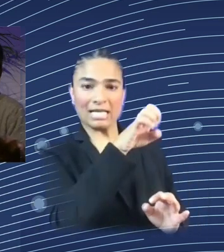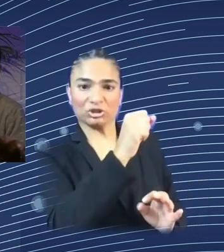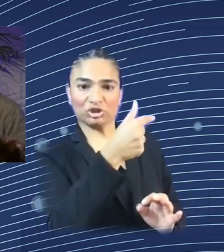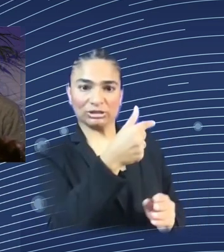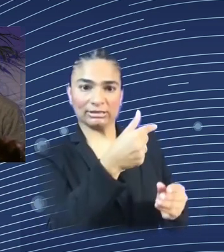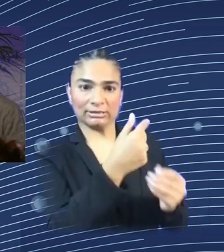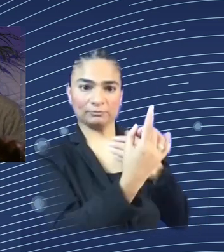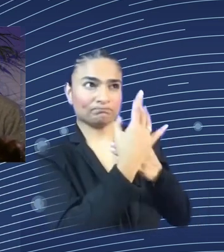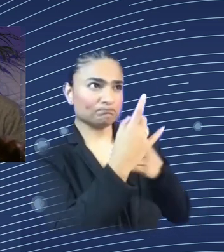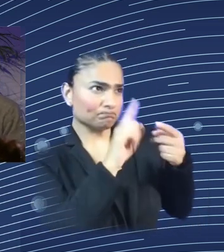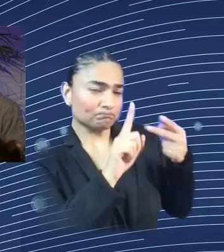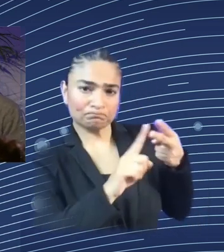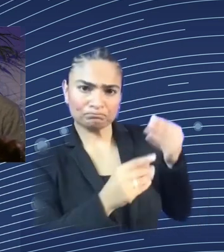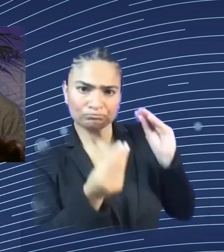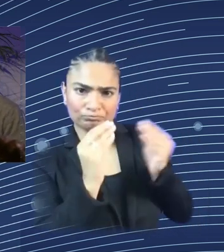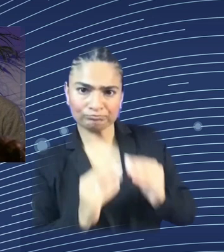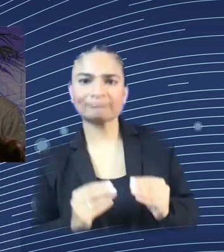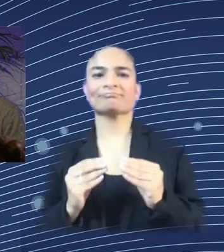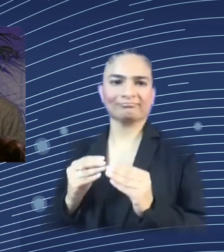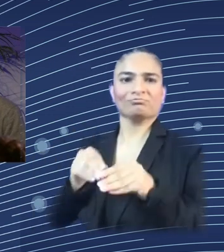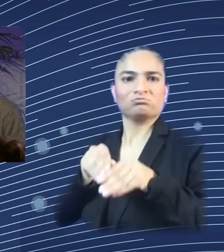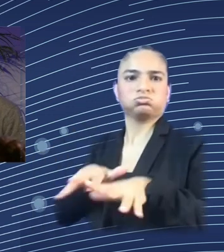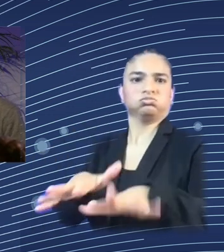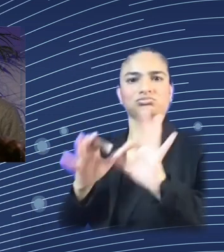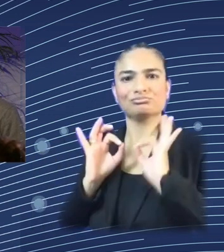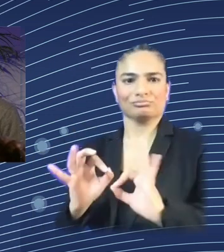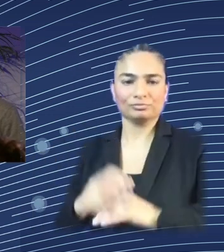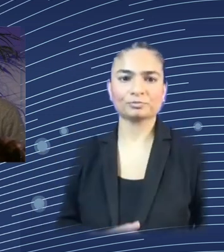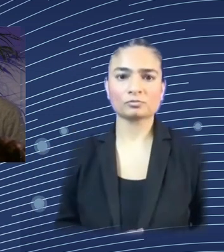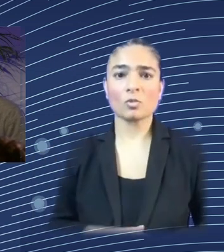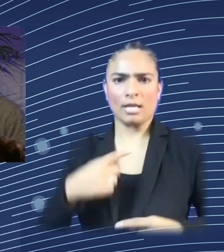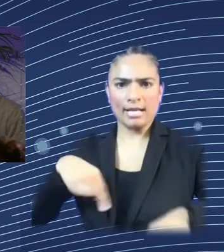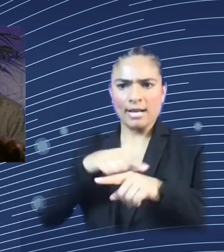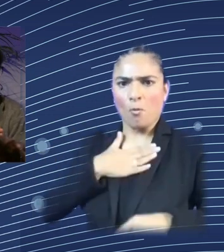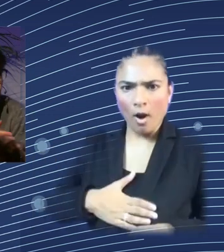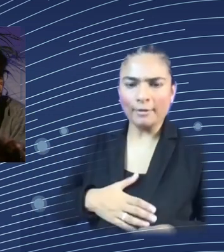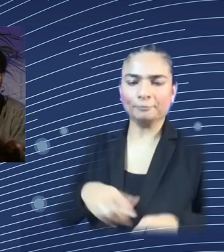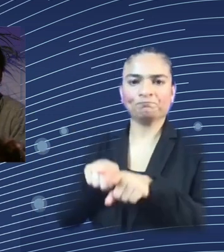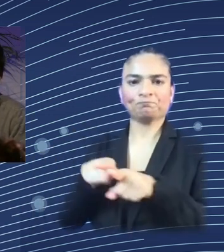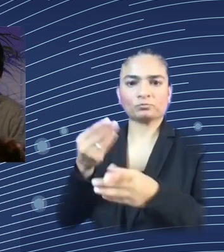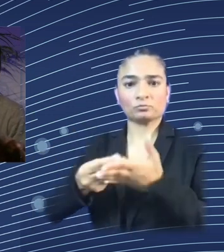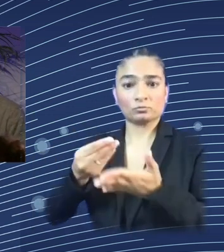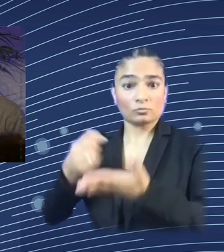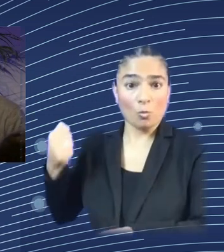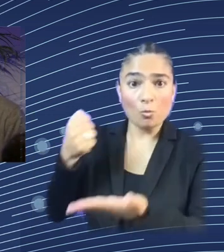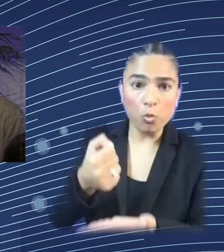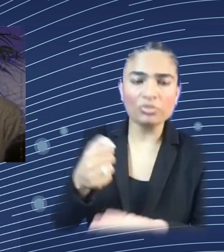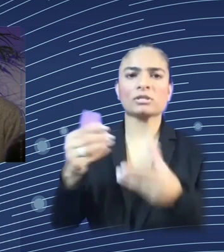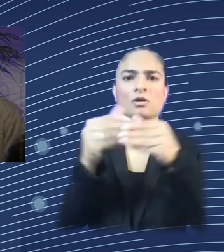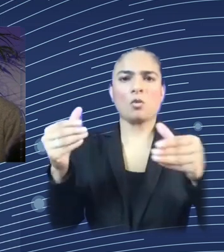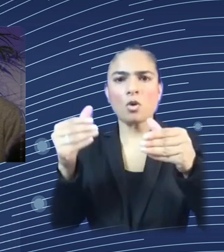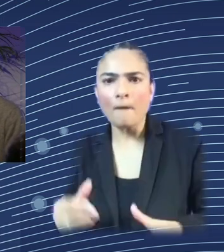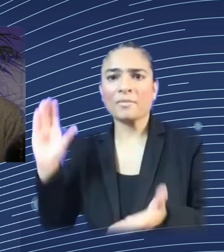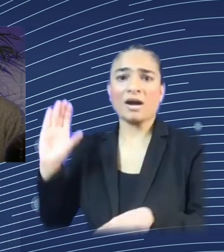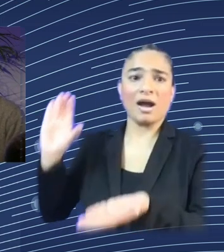for ESG data. Companies can use ESG data to identify climate risk, invest in green technologies to mitigate, for